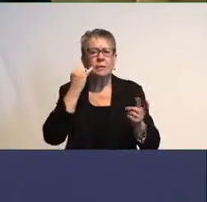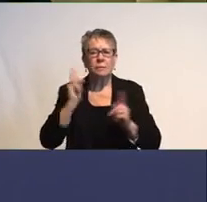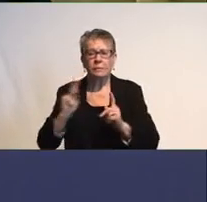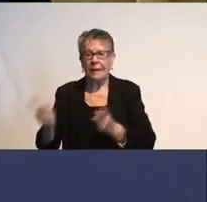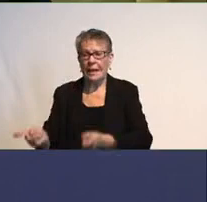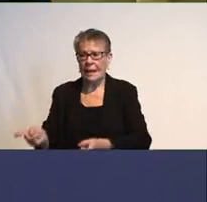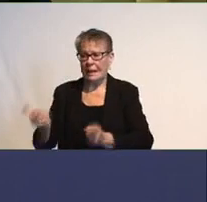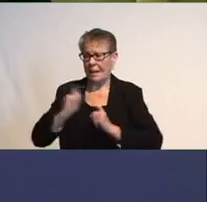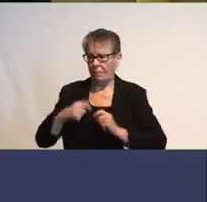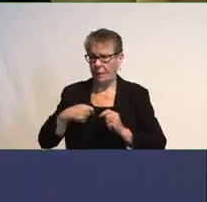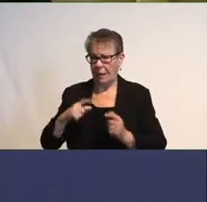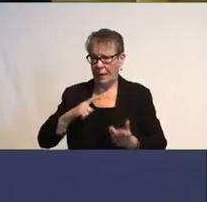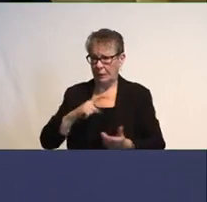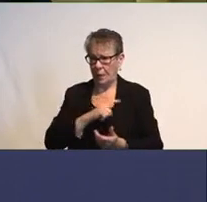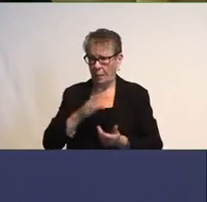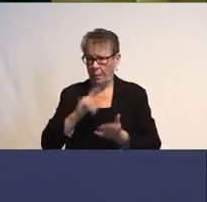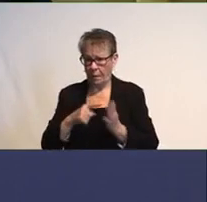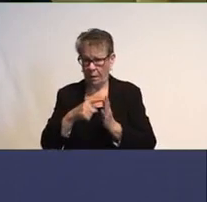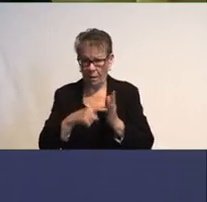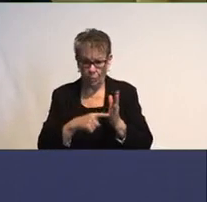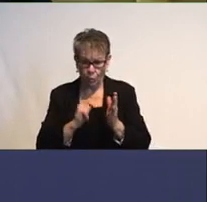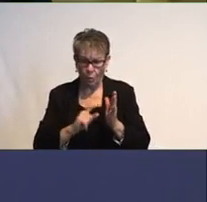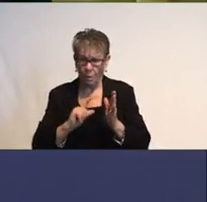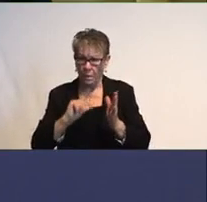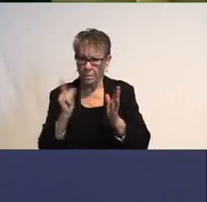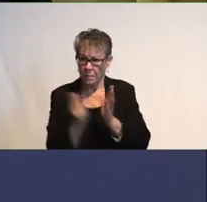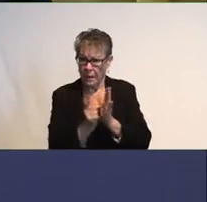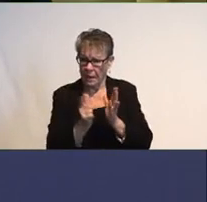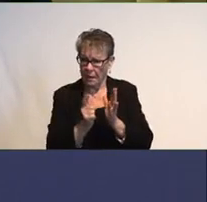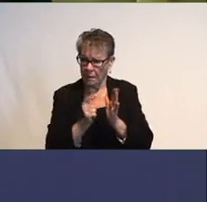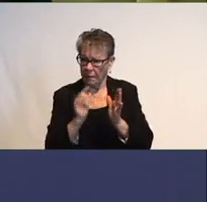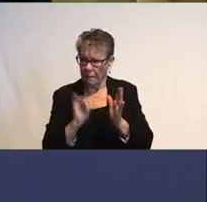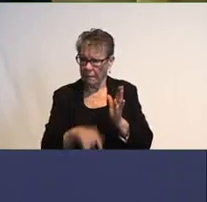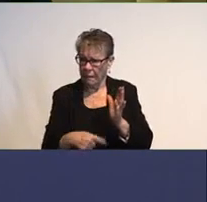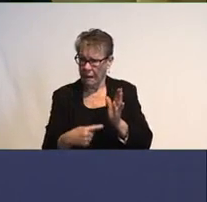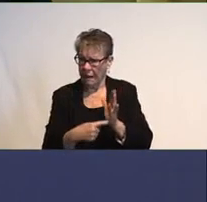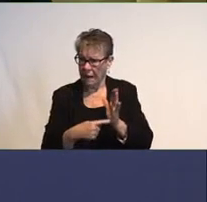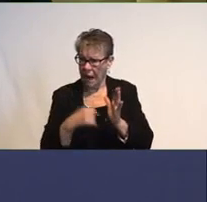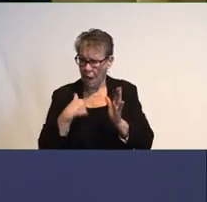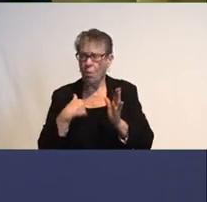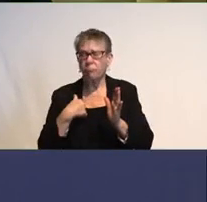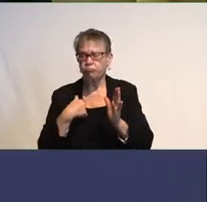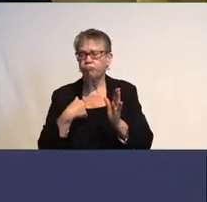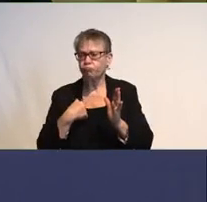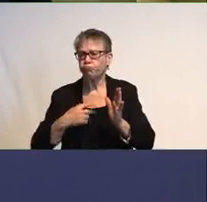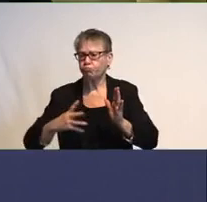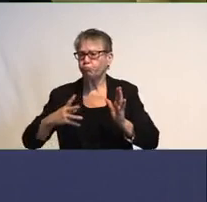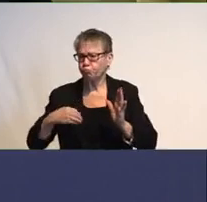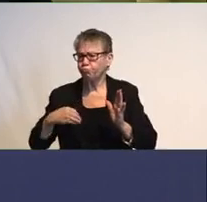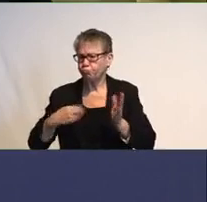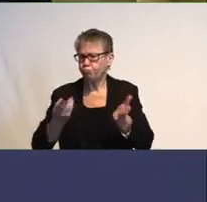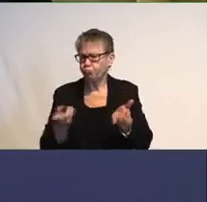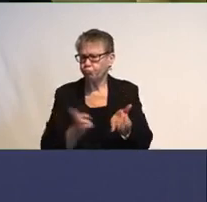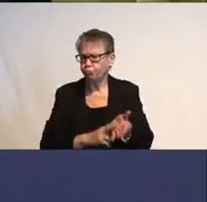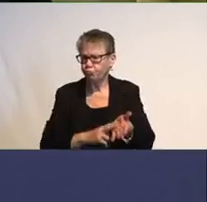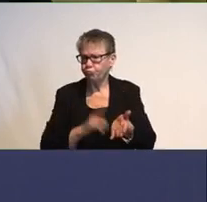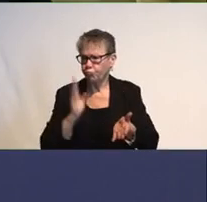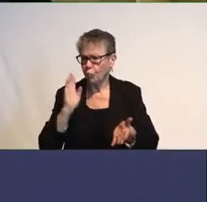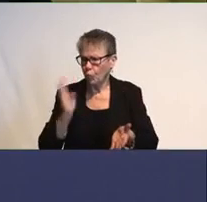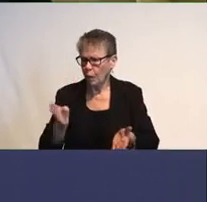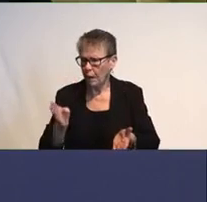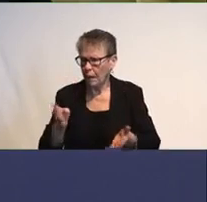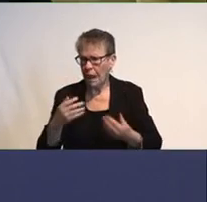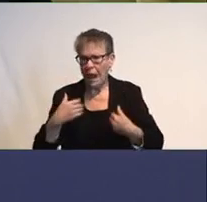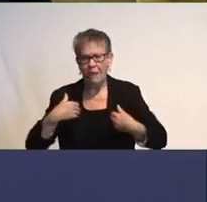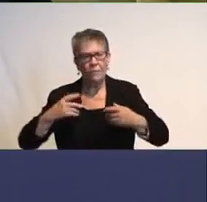it, I would sign it, subject to obviously the usual details. I've not spoken to Senator Sarlo